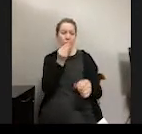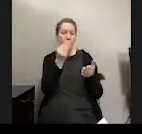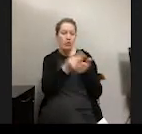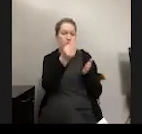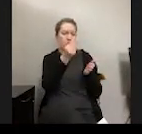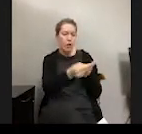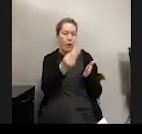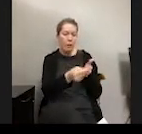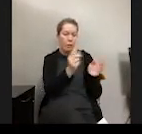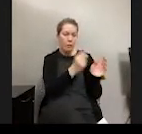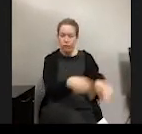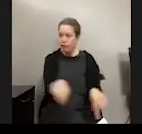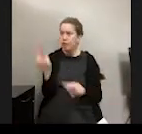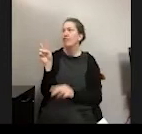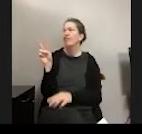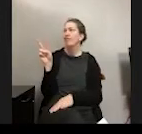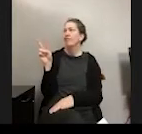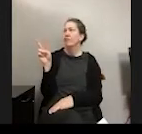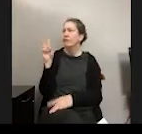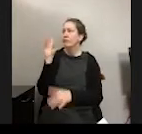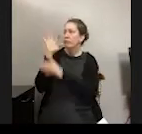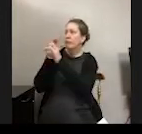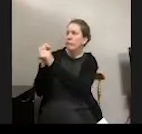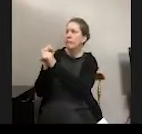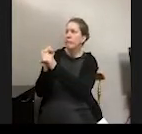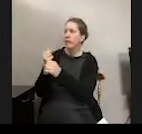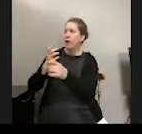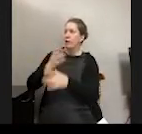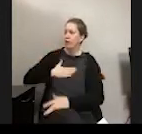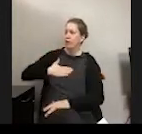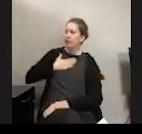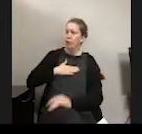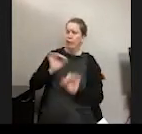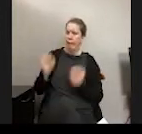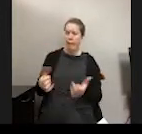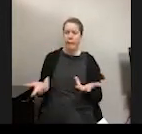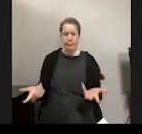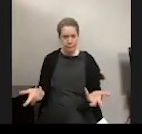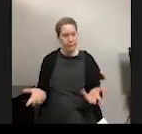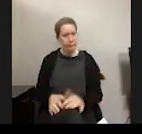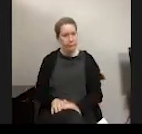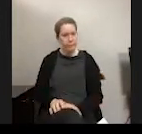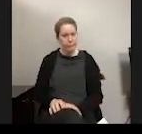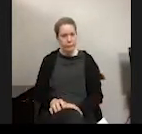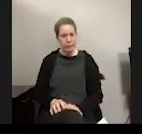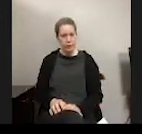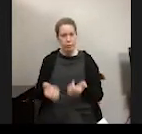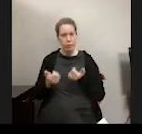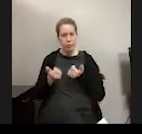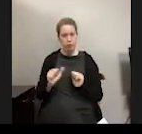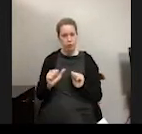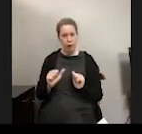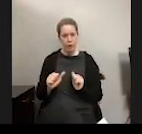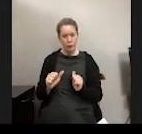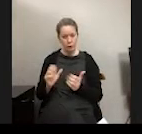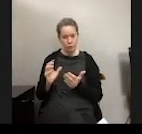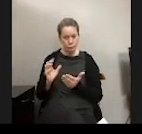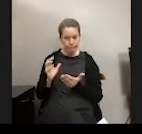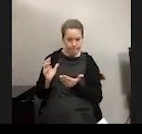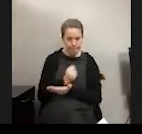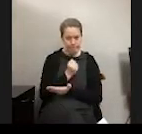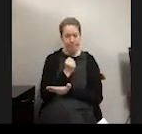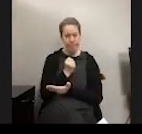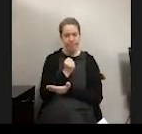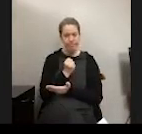go ahead, leave your house, but otherwise stay home. So trying to capitalize on those opportunities. You know, we even talk